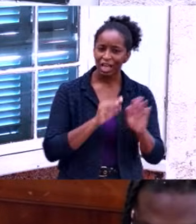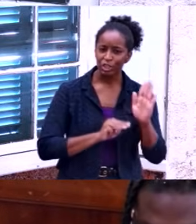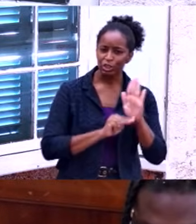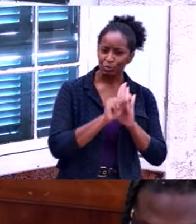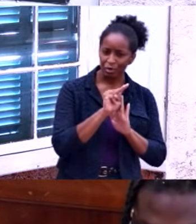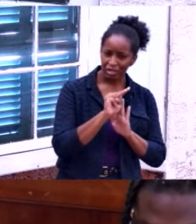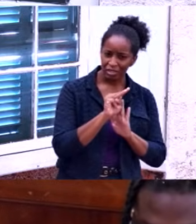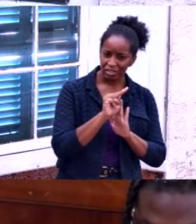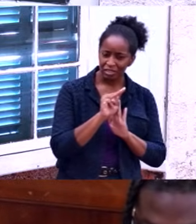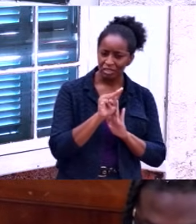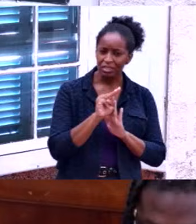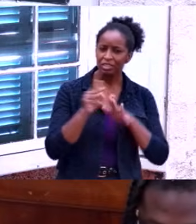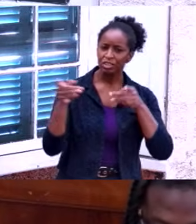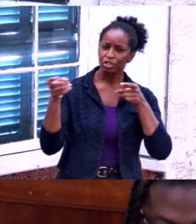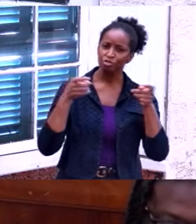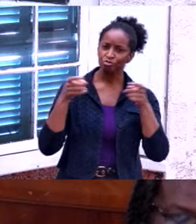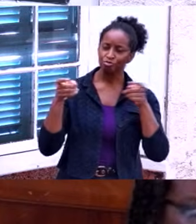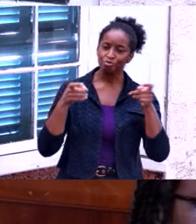pursued.